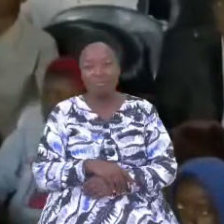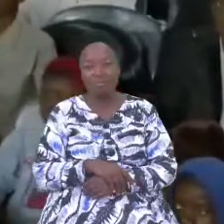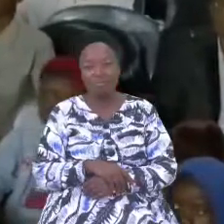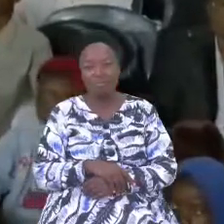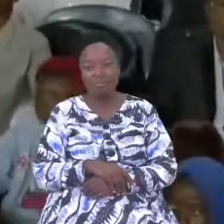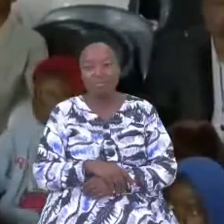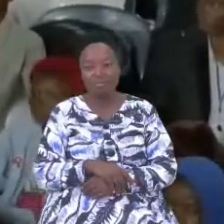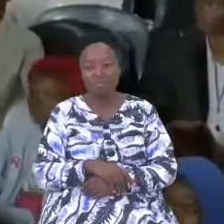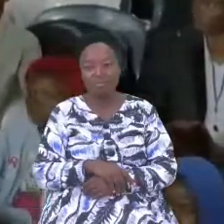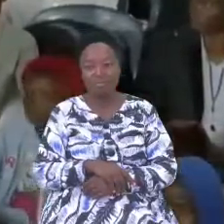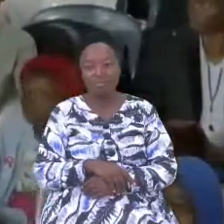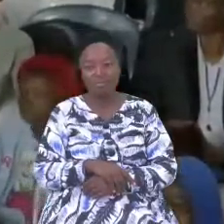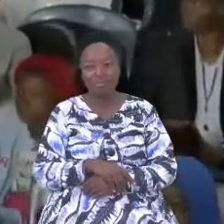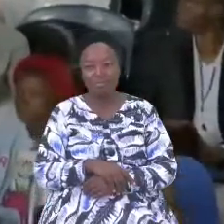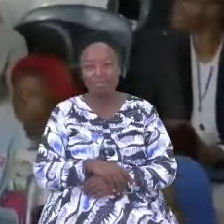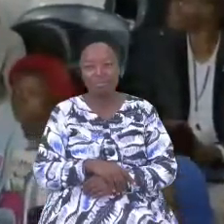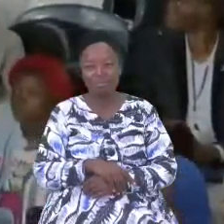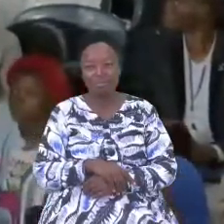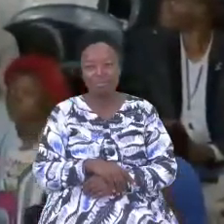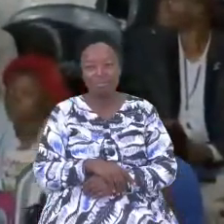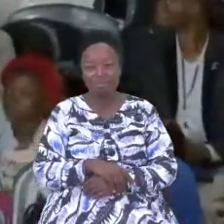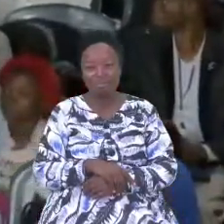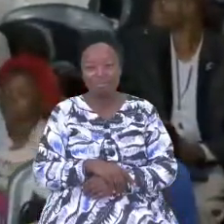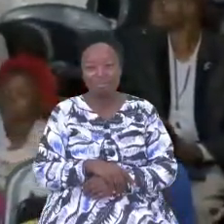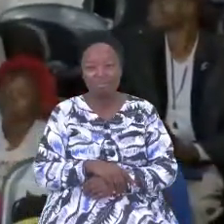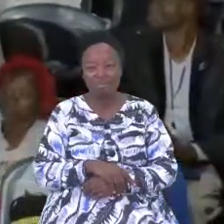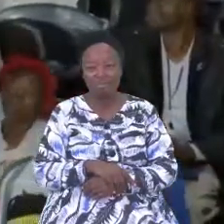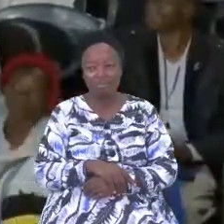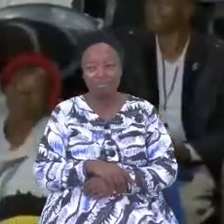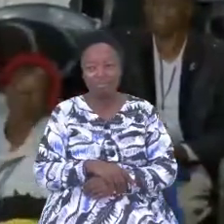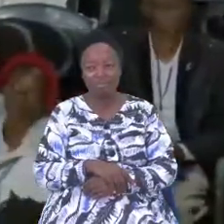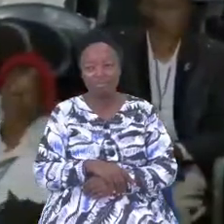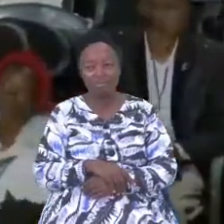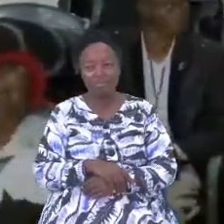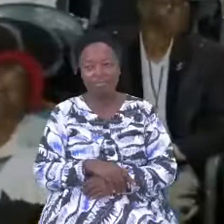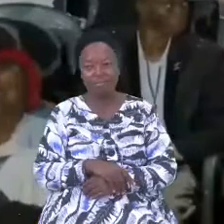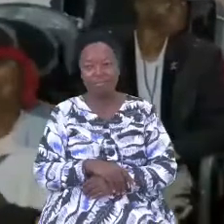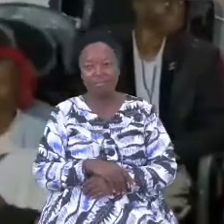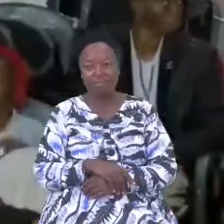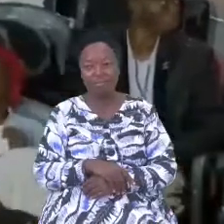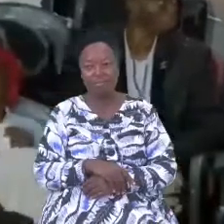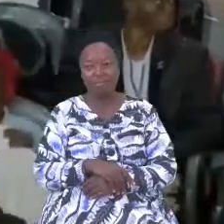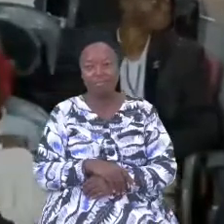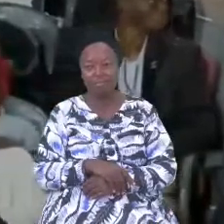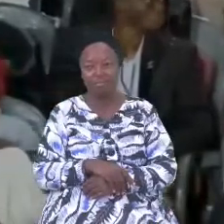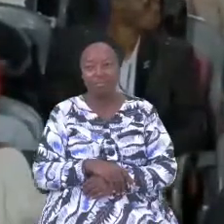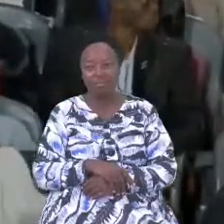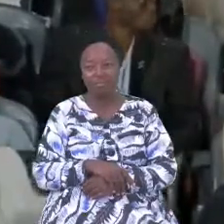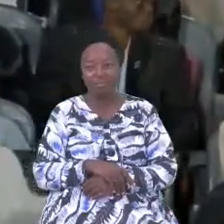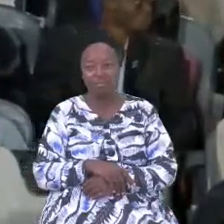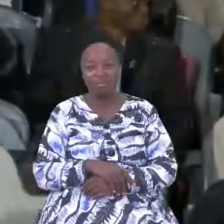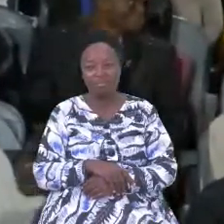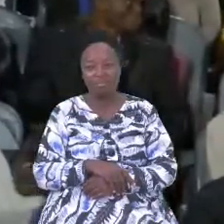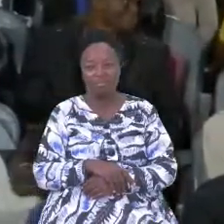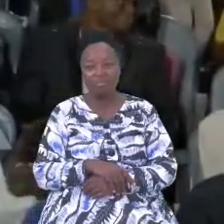middle. I only see at the middle. Okay. It's all, we're set.